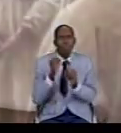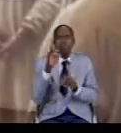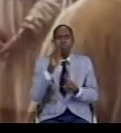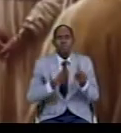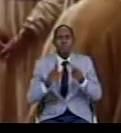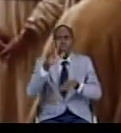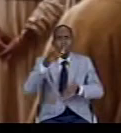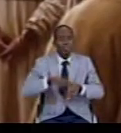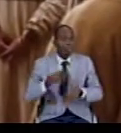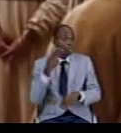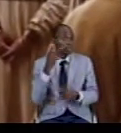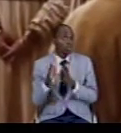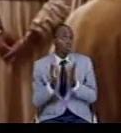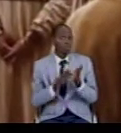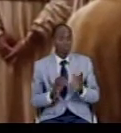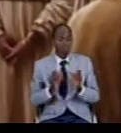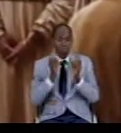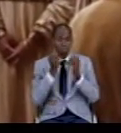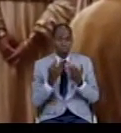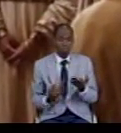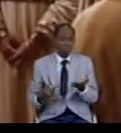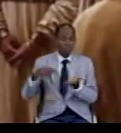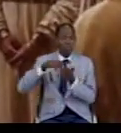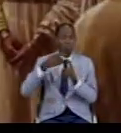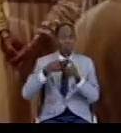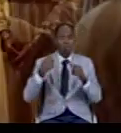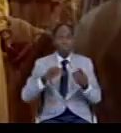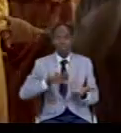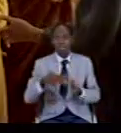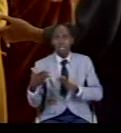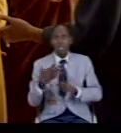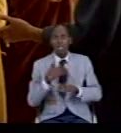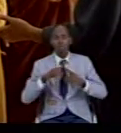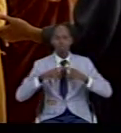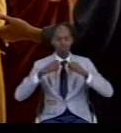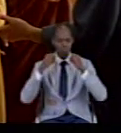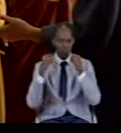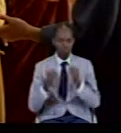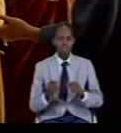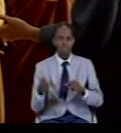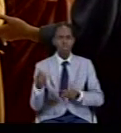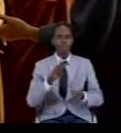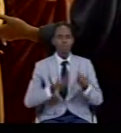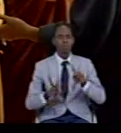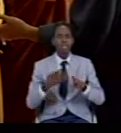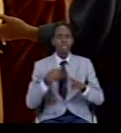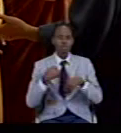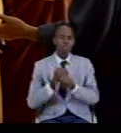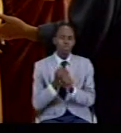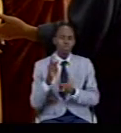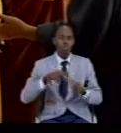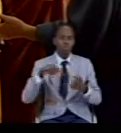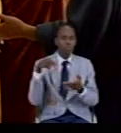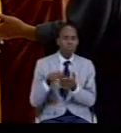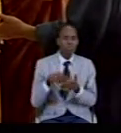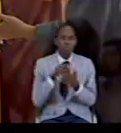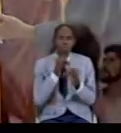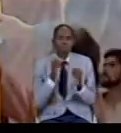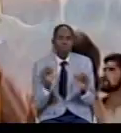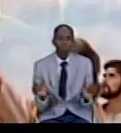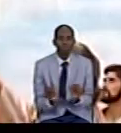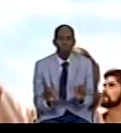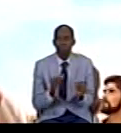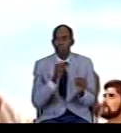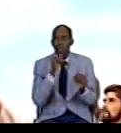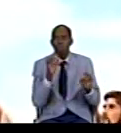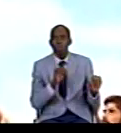Jesus. He rose from the dead and to strengthen them and to make them stand unshakable and